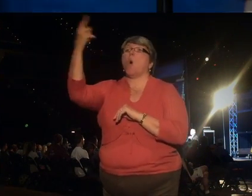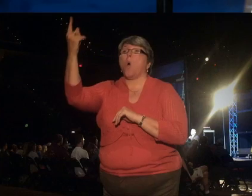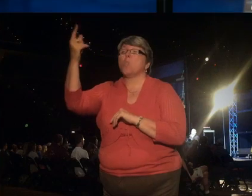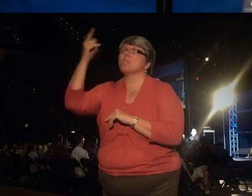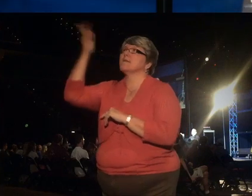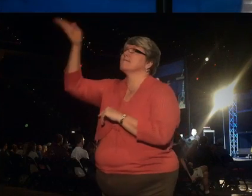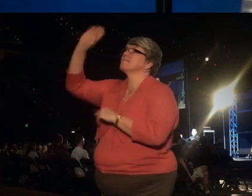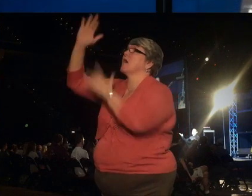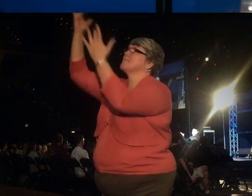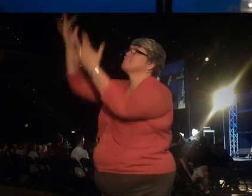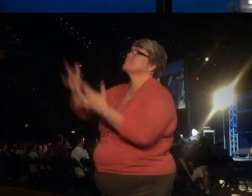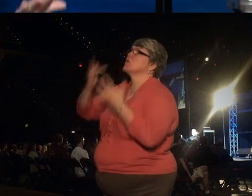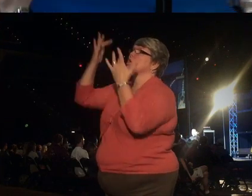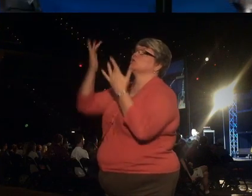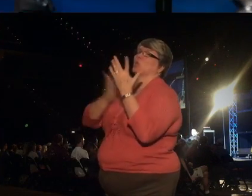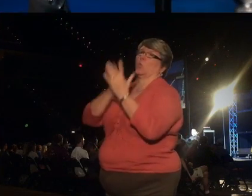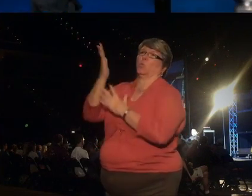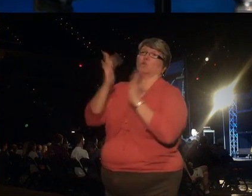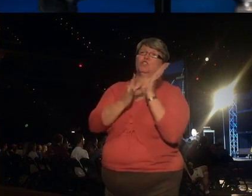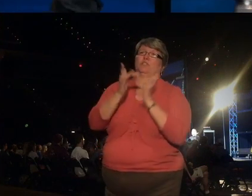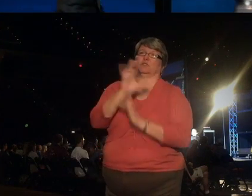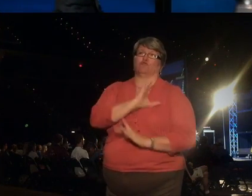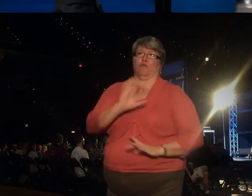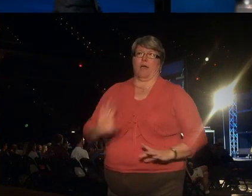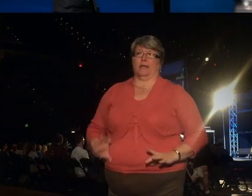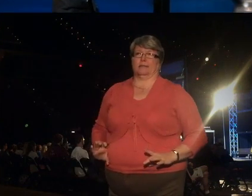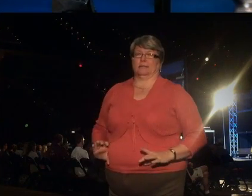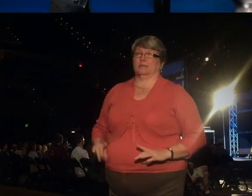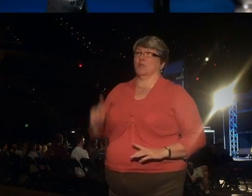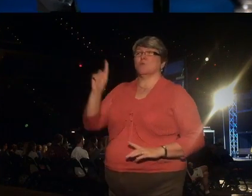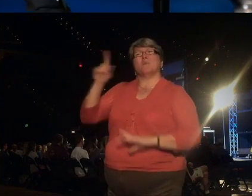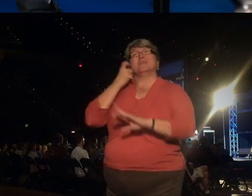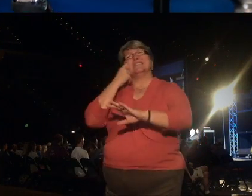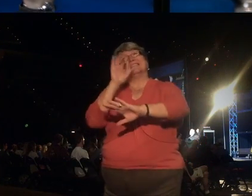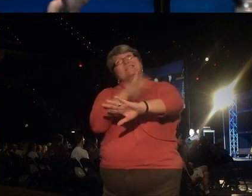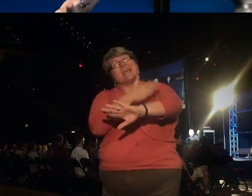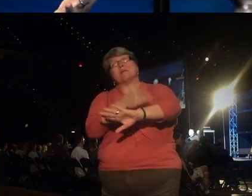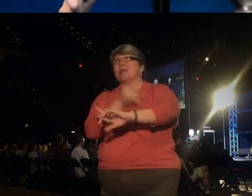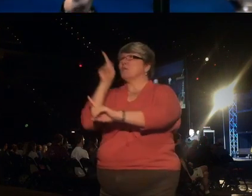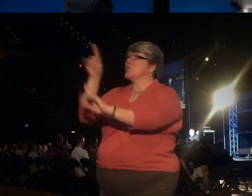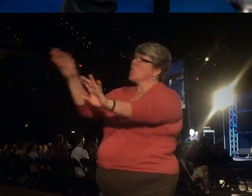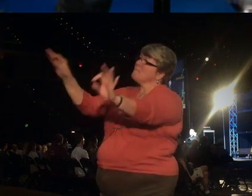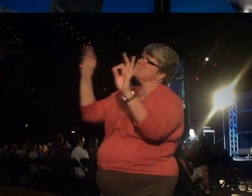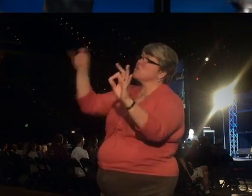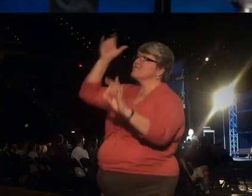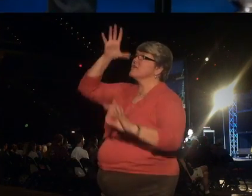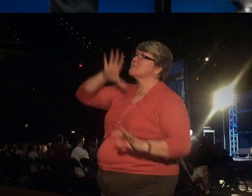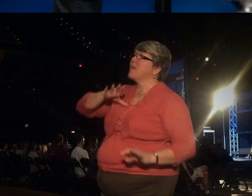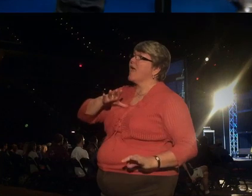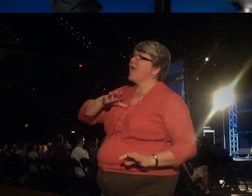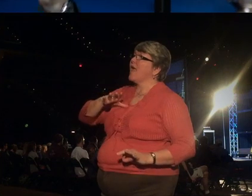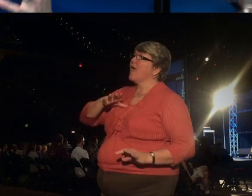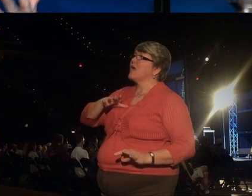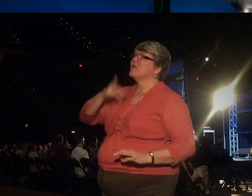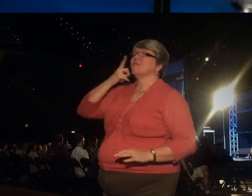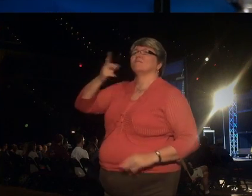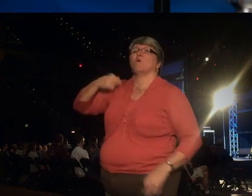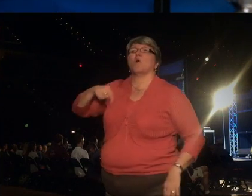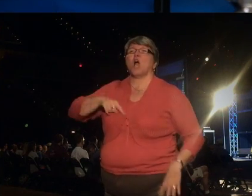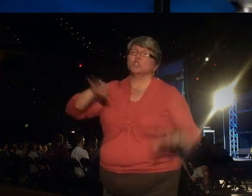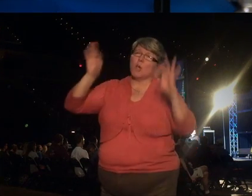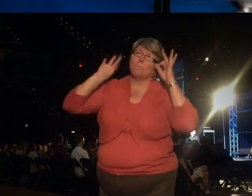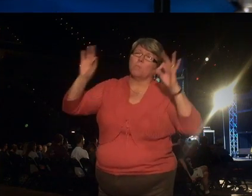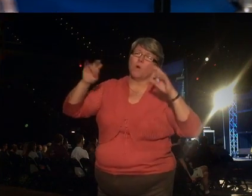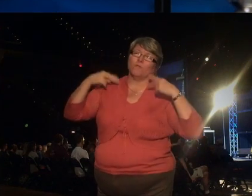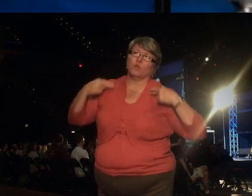Christ, the one we sang about, who was the perfect man for us, the perfect human being for